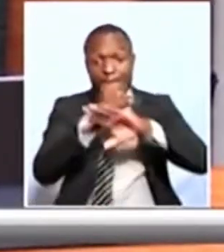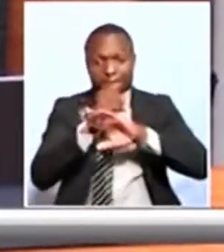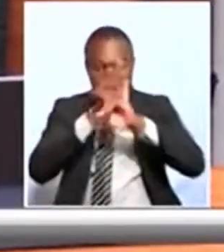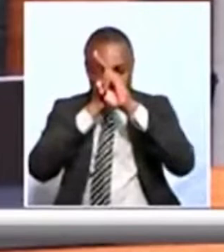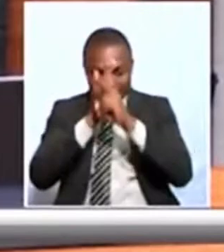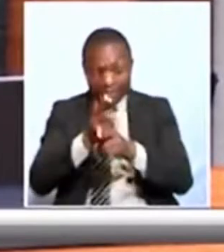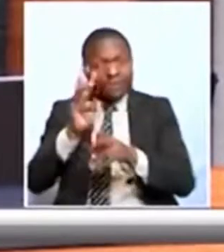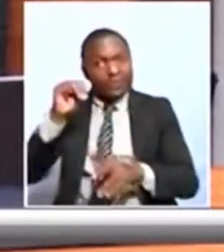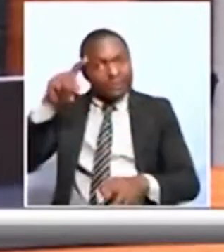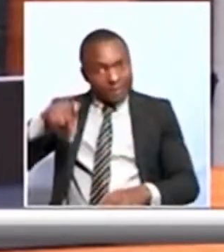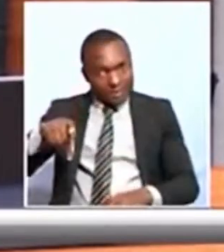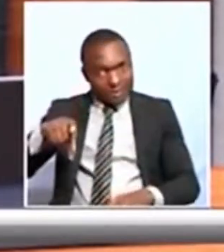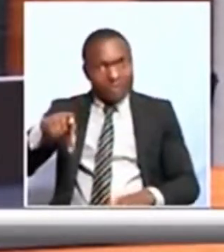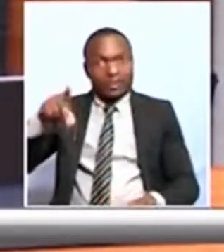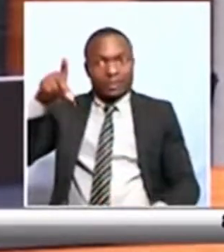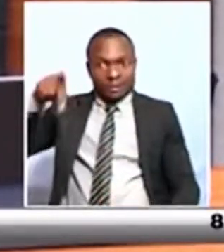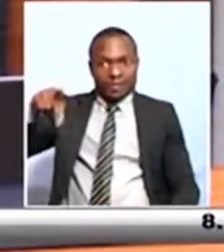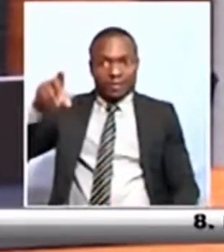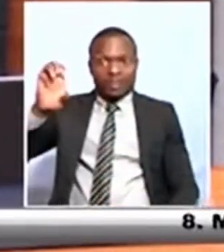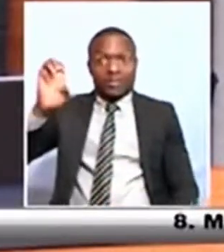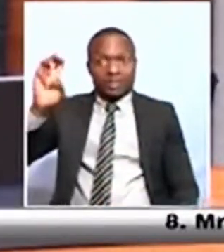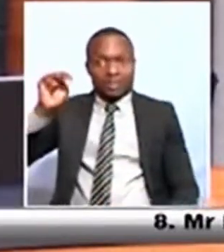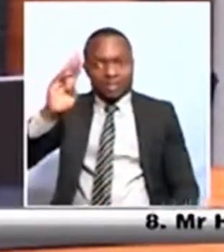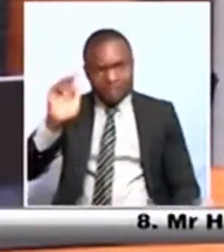honorable member for Pemba.